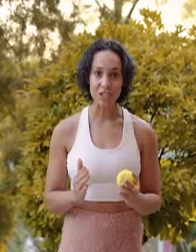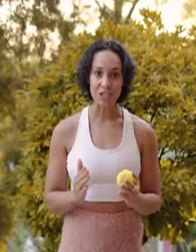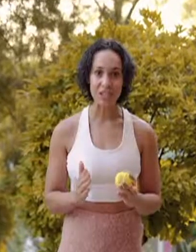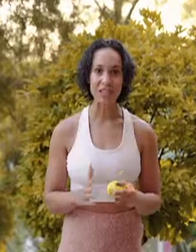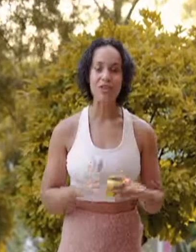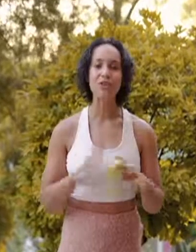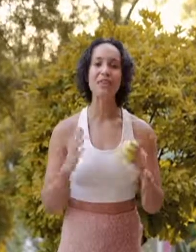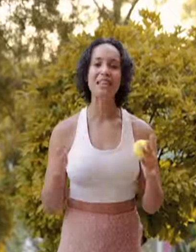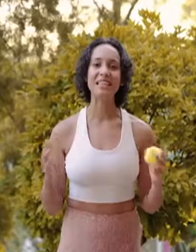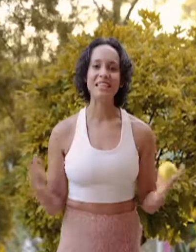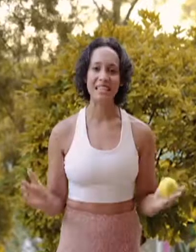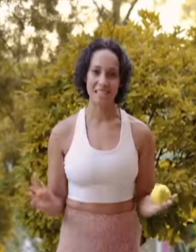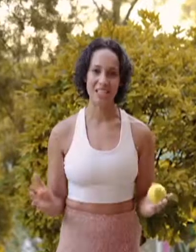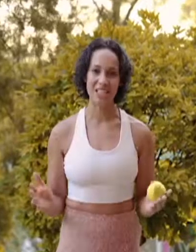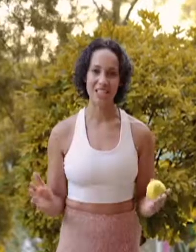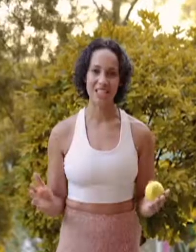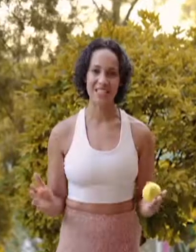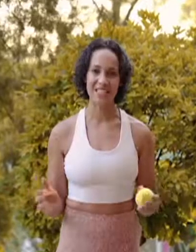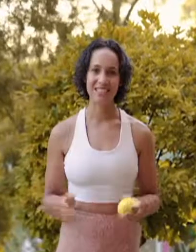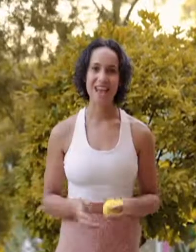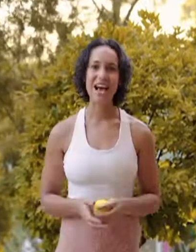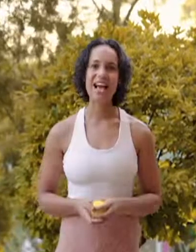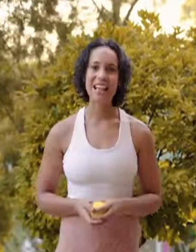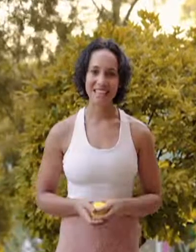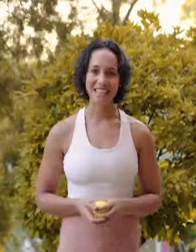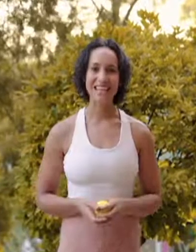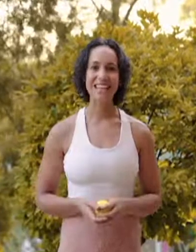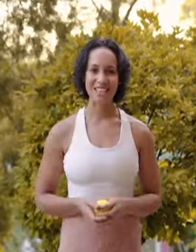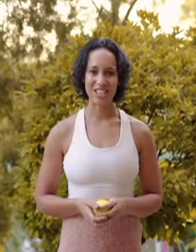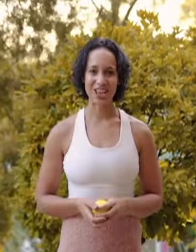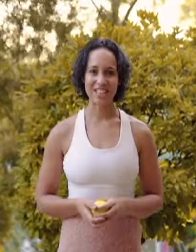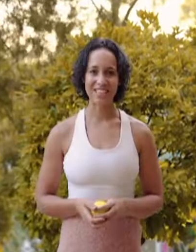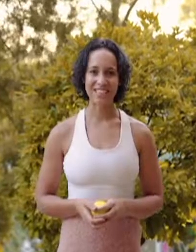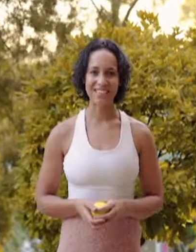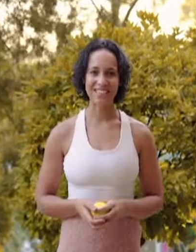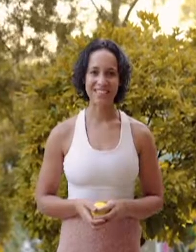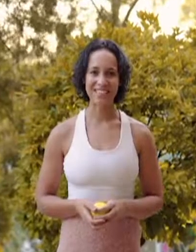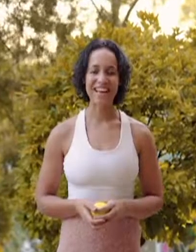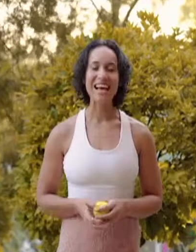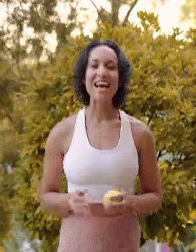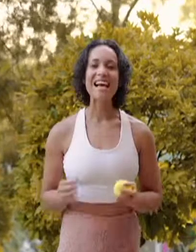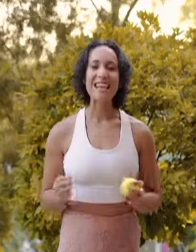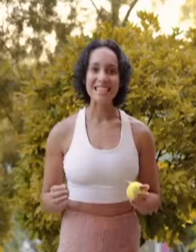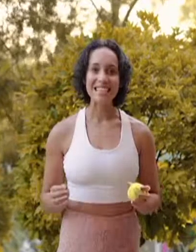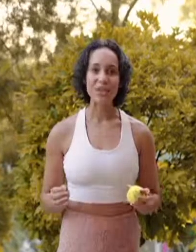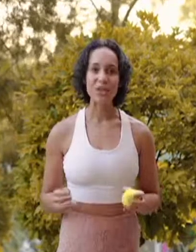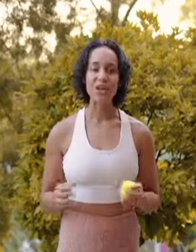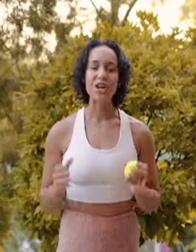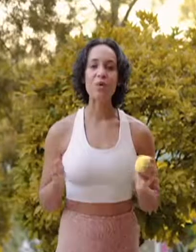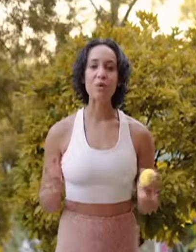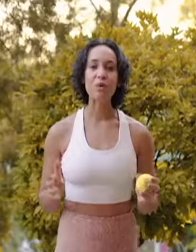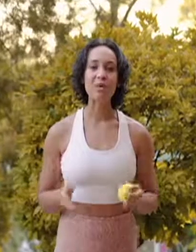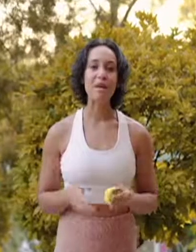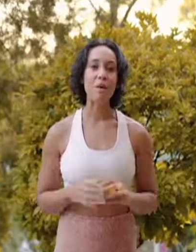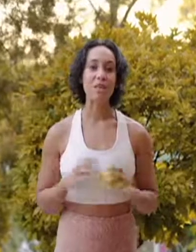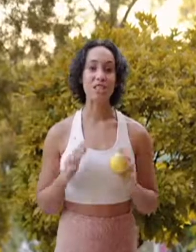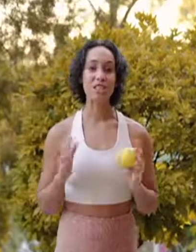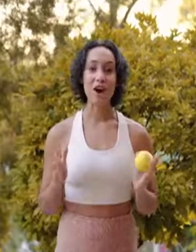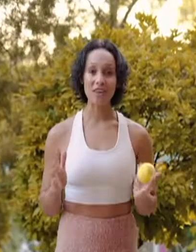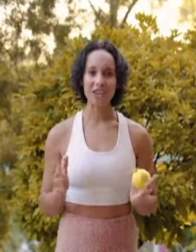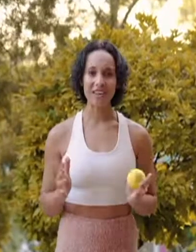each position to release its tension. Let's get started. In this session, we will